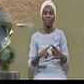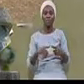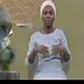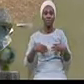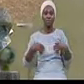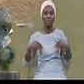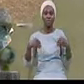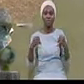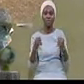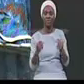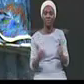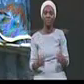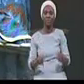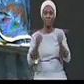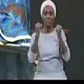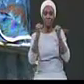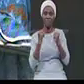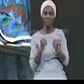heal.